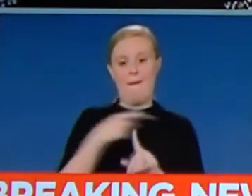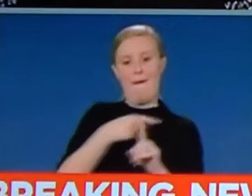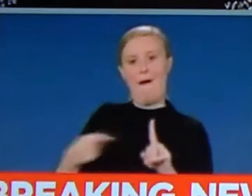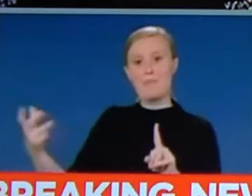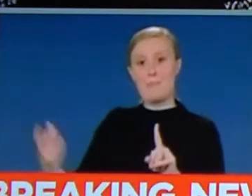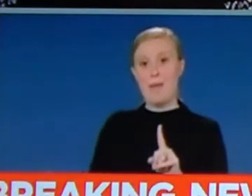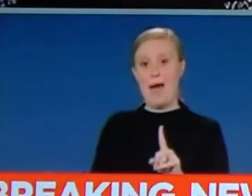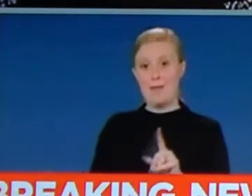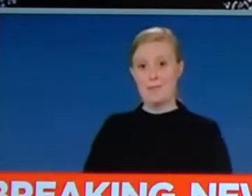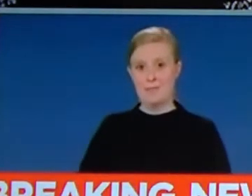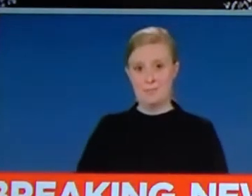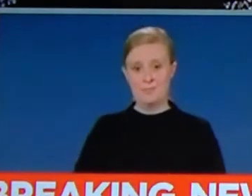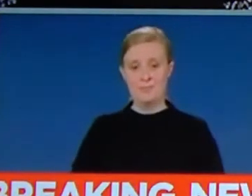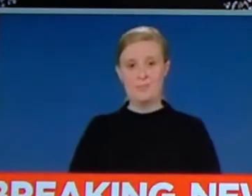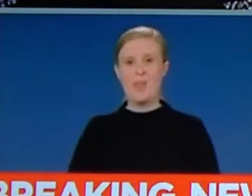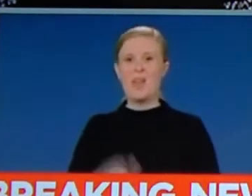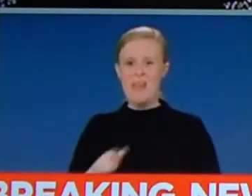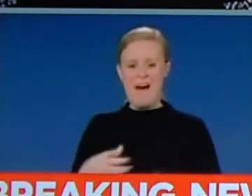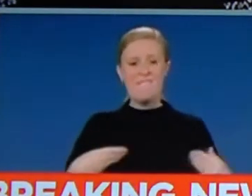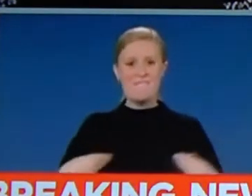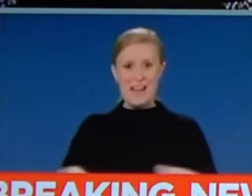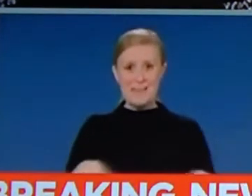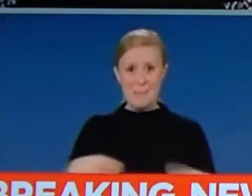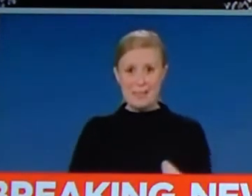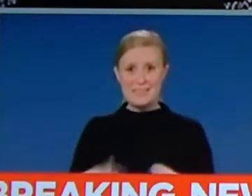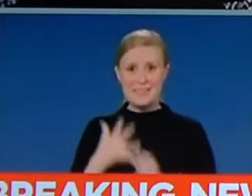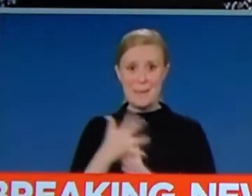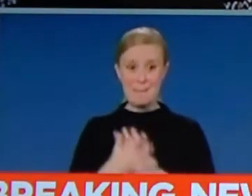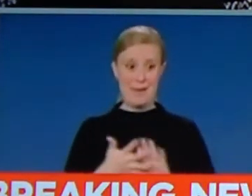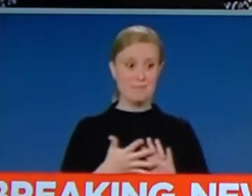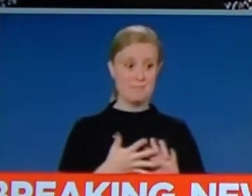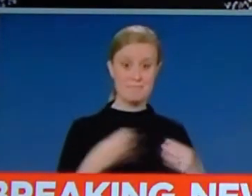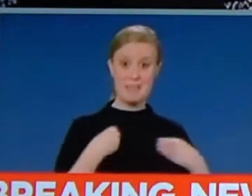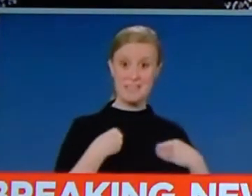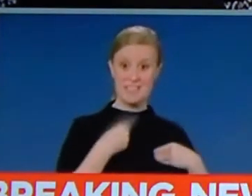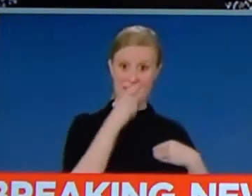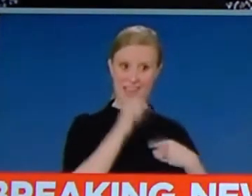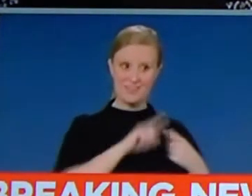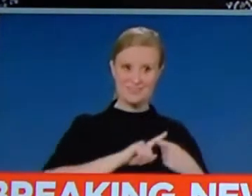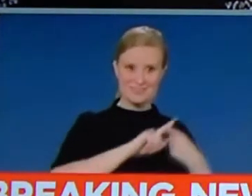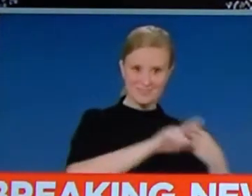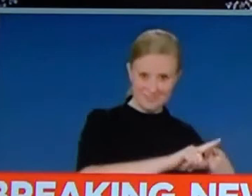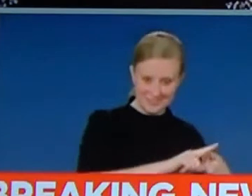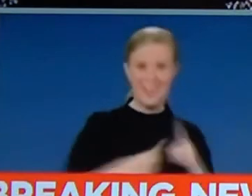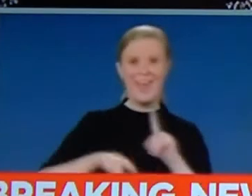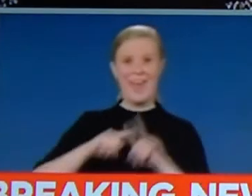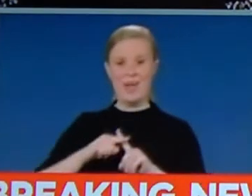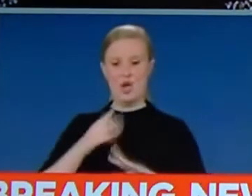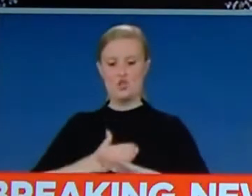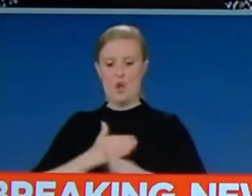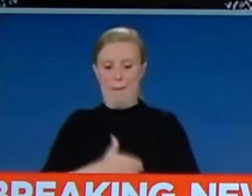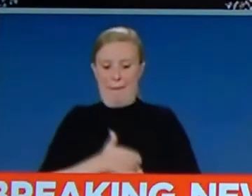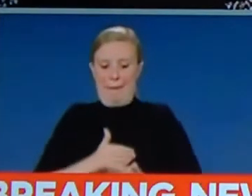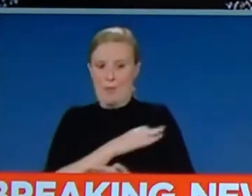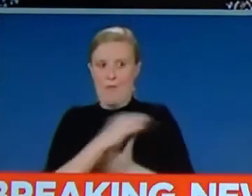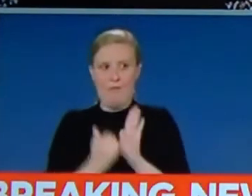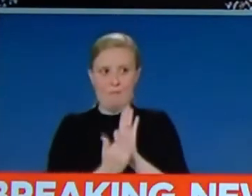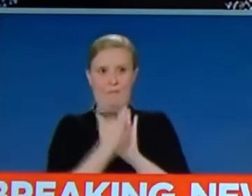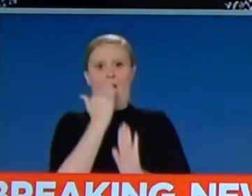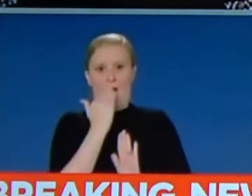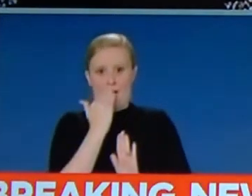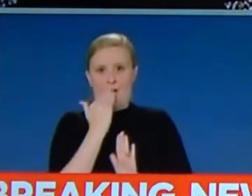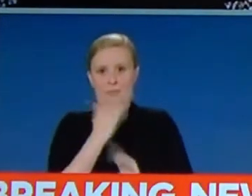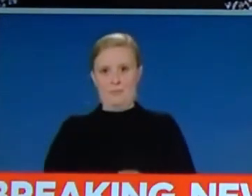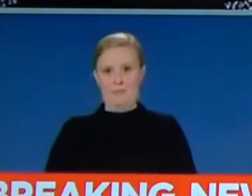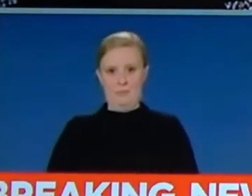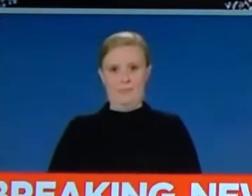which flexibility could well make the difference between survival of the business and preservation of the jobs, or the failure of the business and the loss